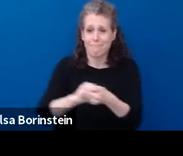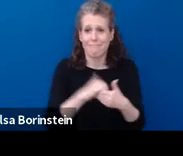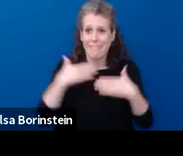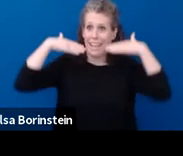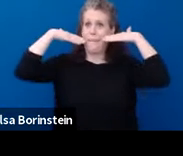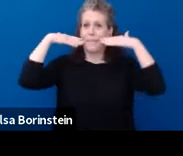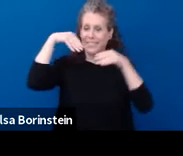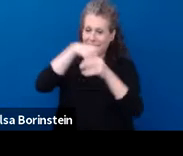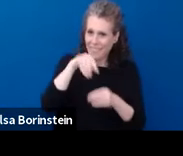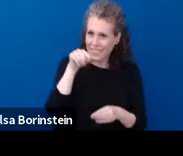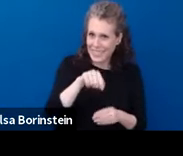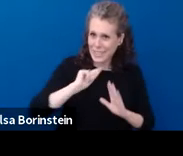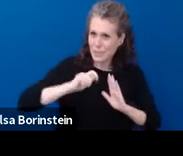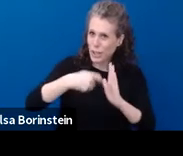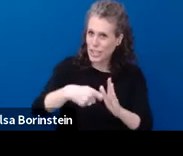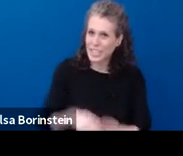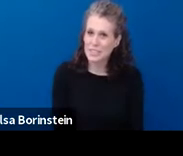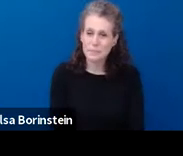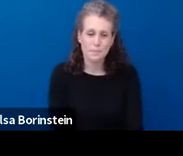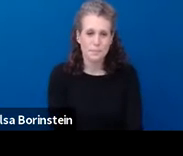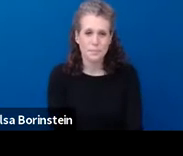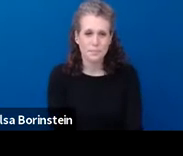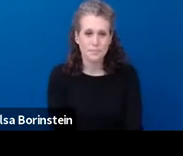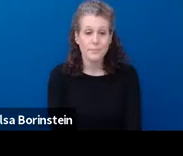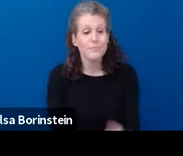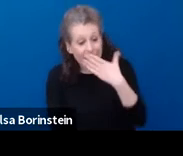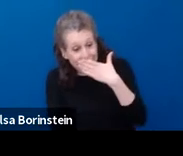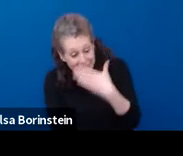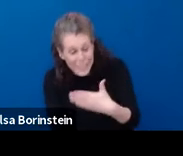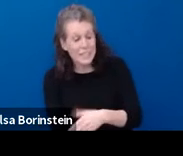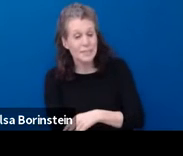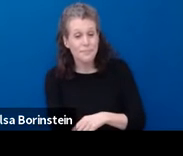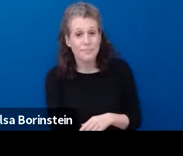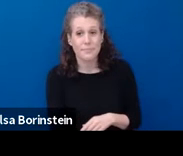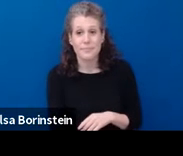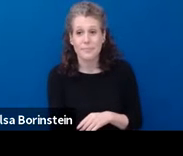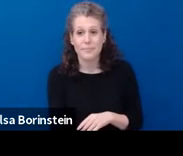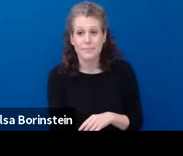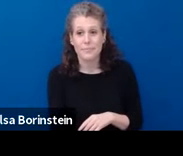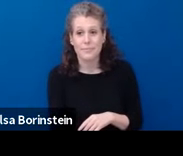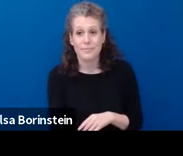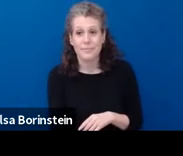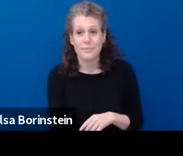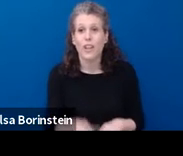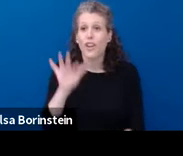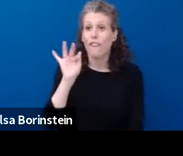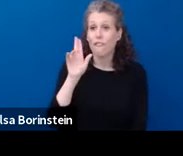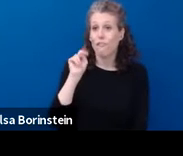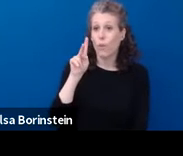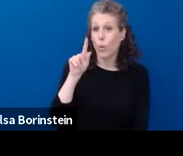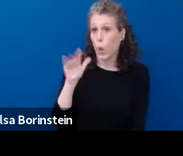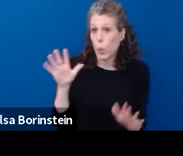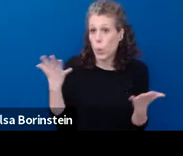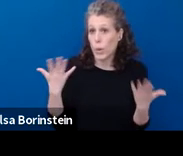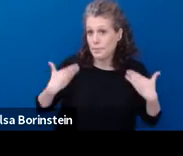this. Thank you. So from Funka and the Funka Foundation, we have myself. I'm